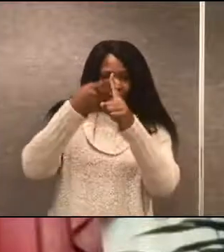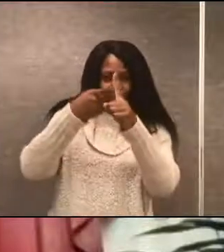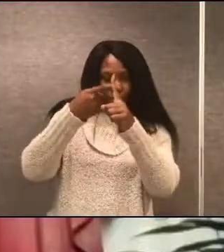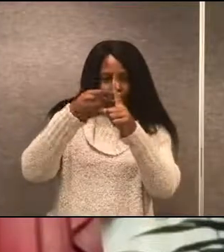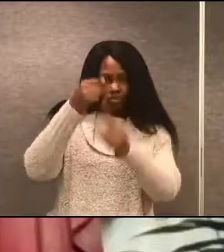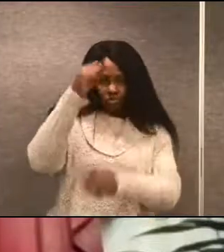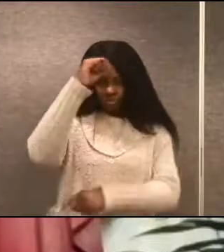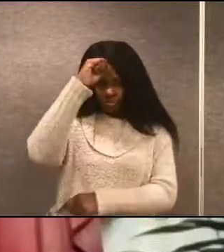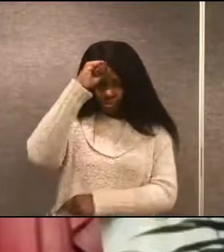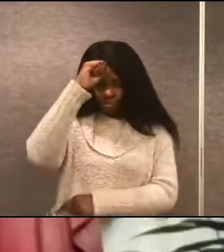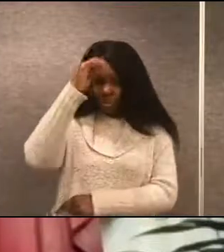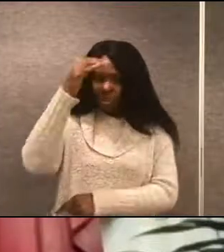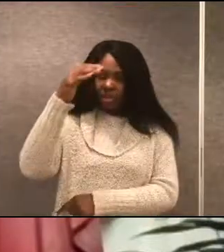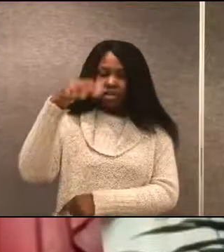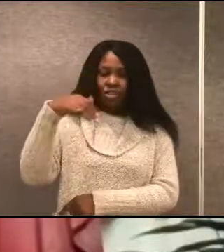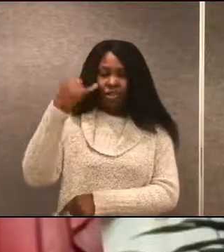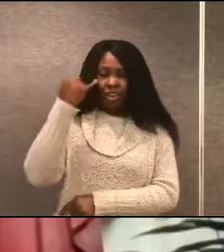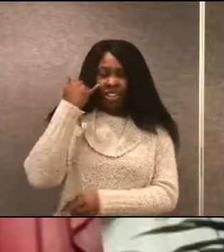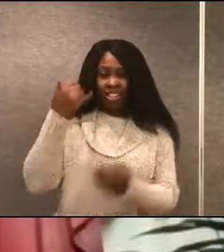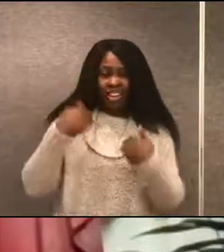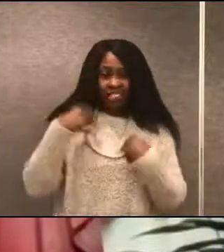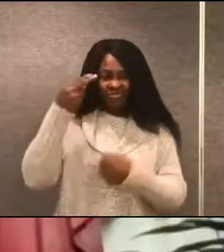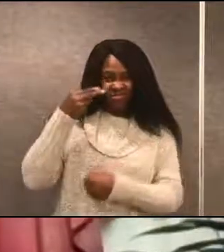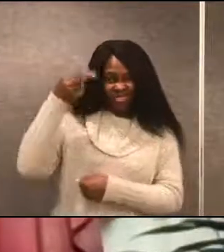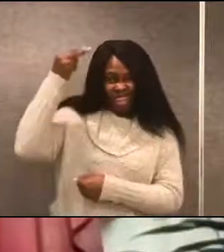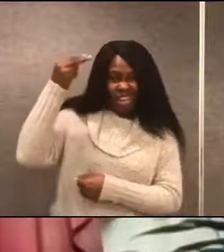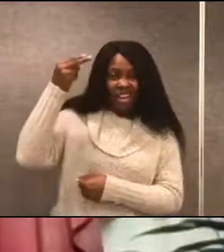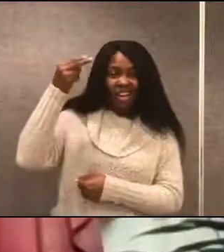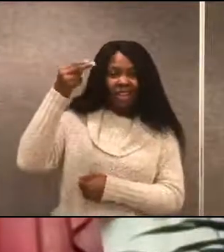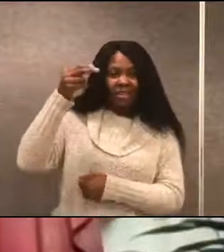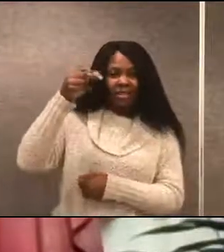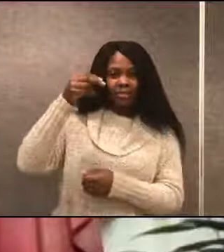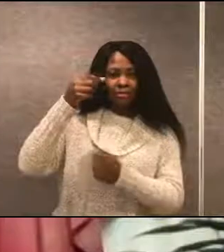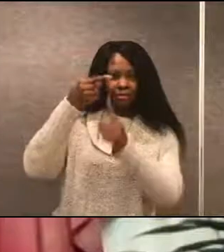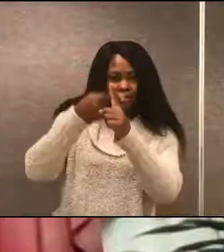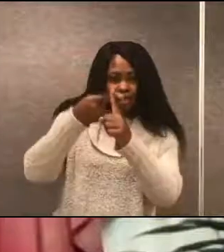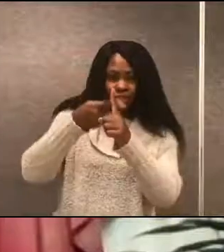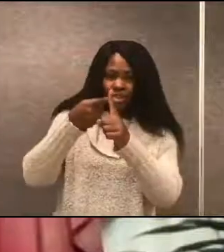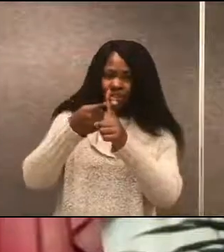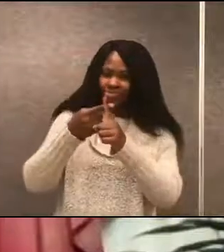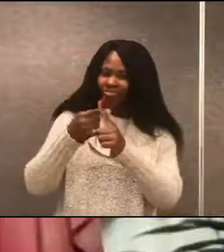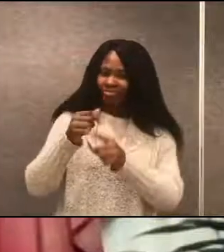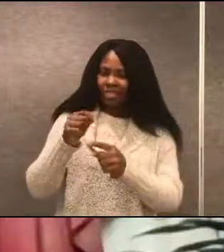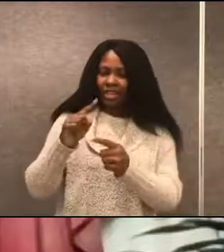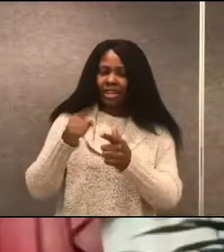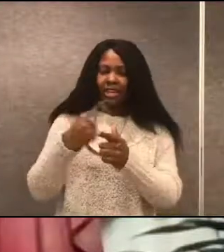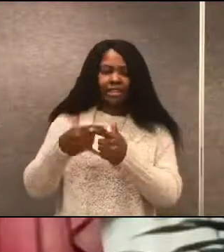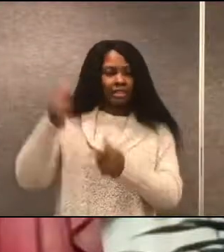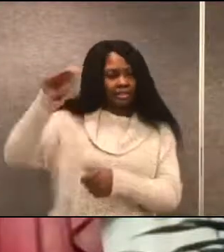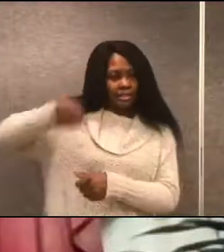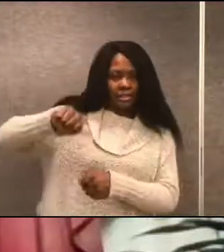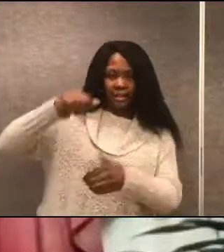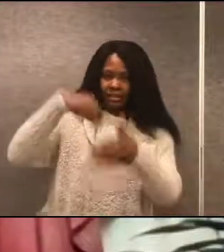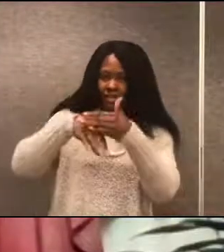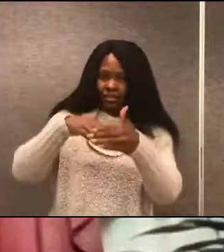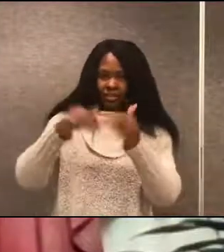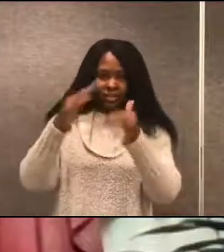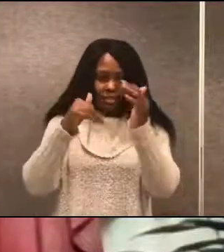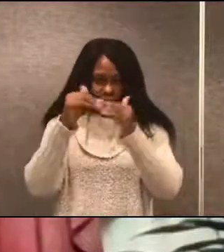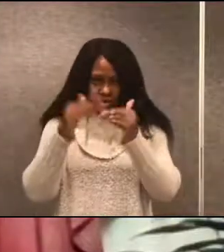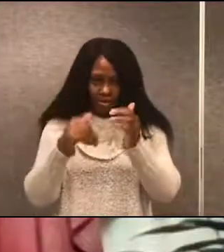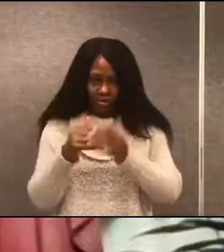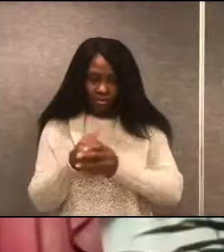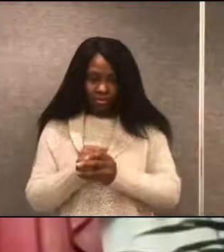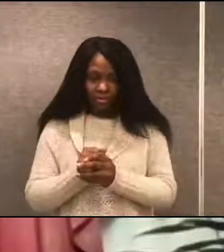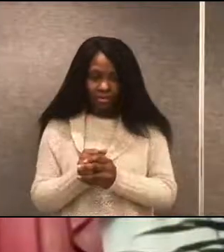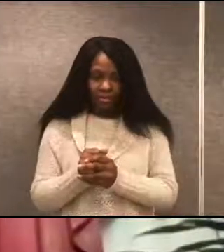temperature, they're already denied entrance into the building. Then, if the teacher contacts their principal or contacts